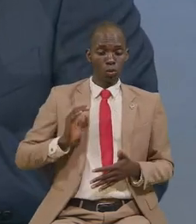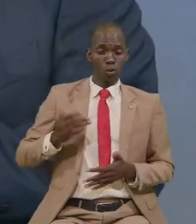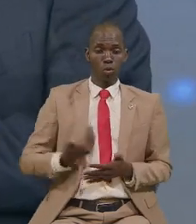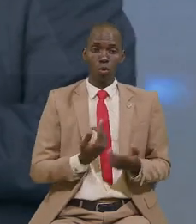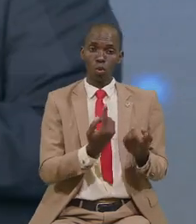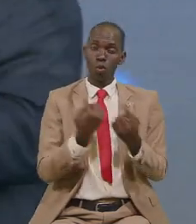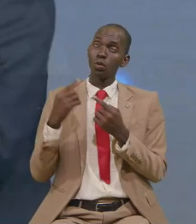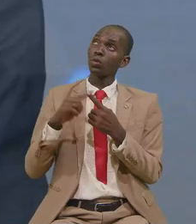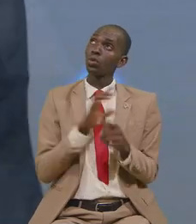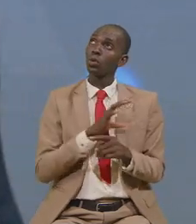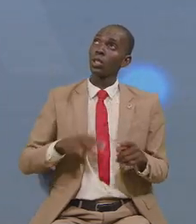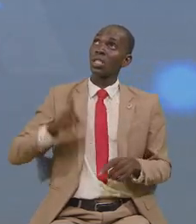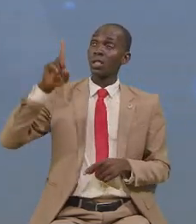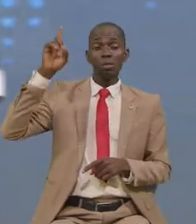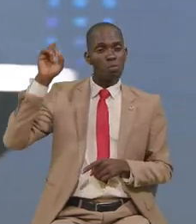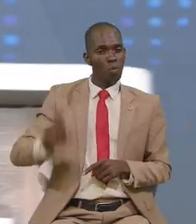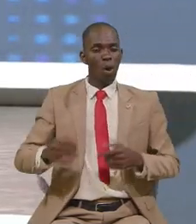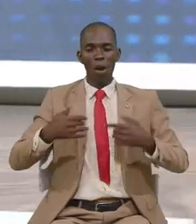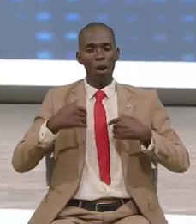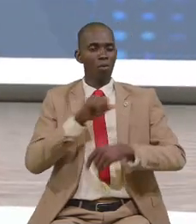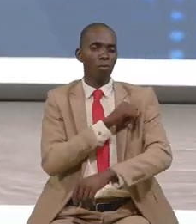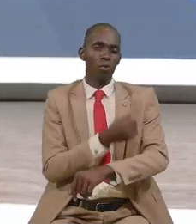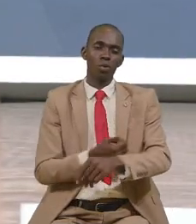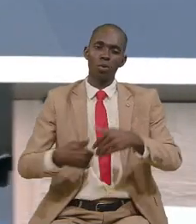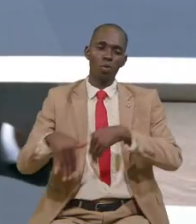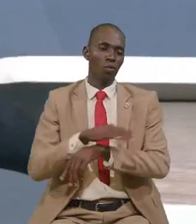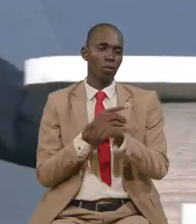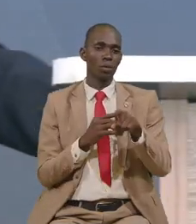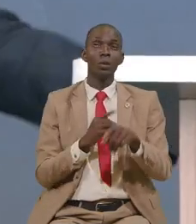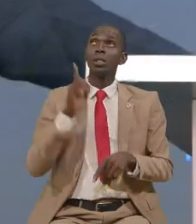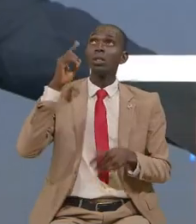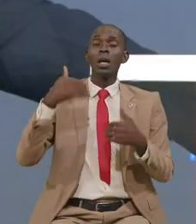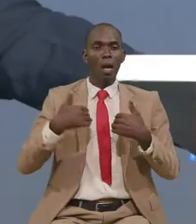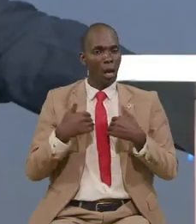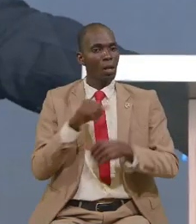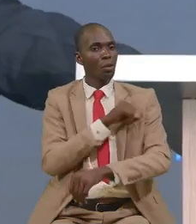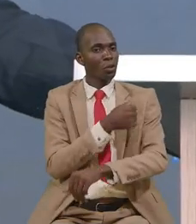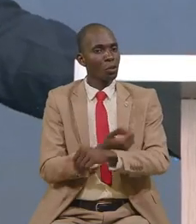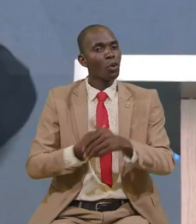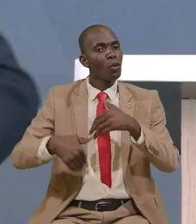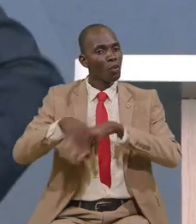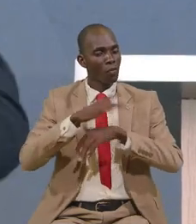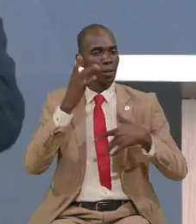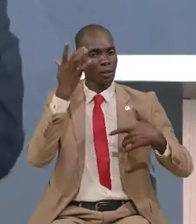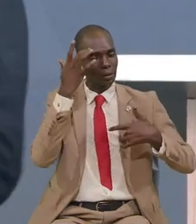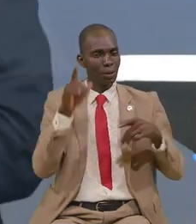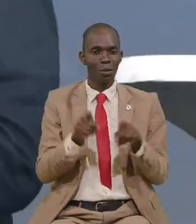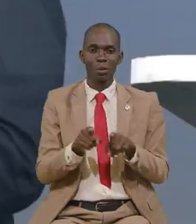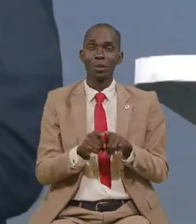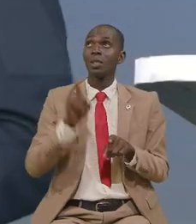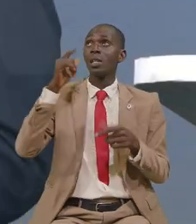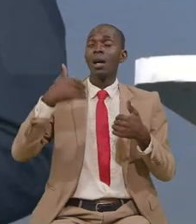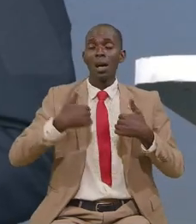have authority over you. He has authority over sickness too. He has authority over